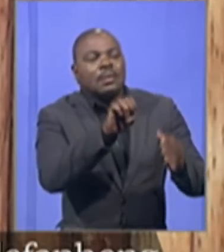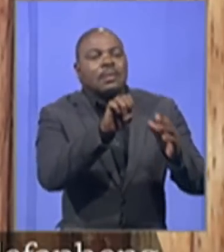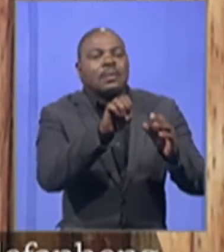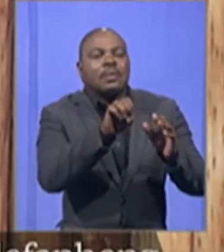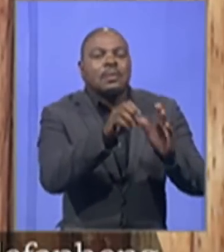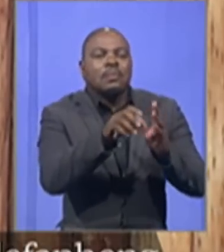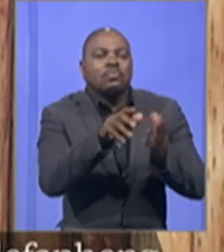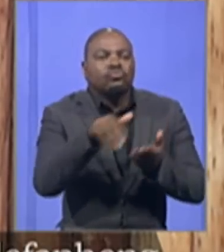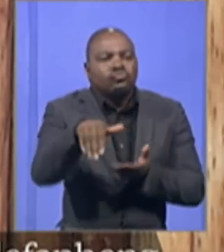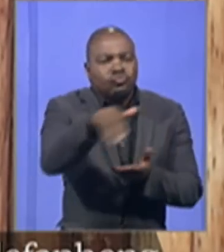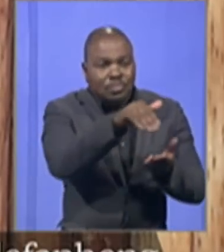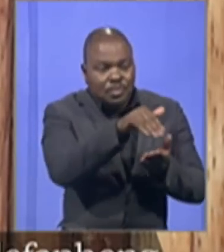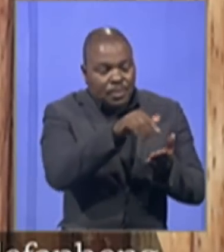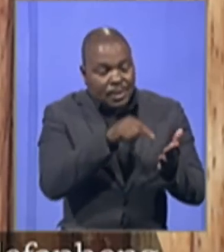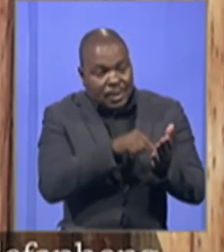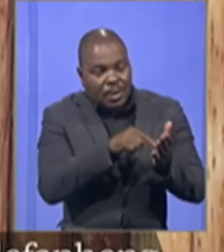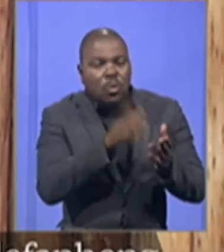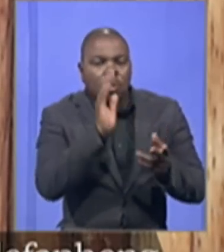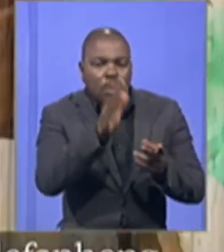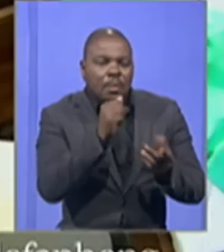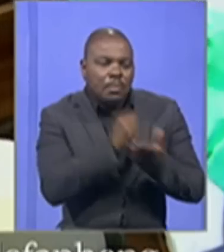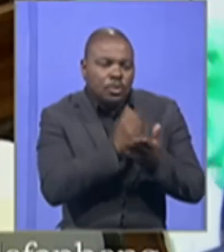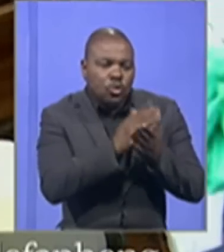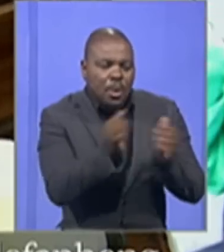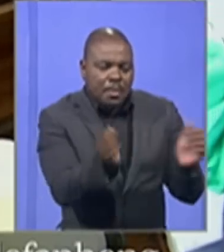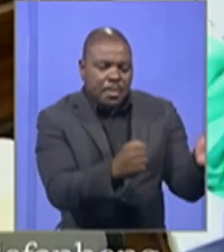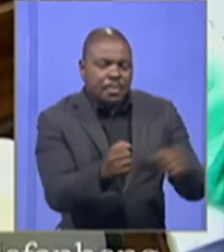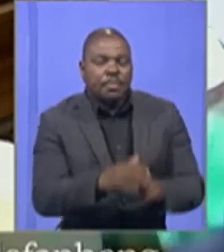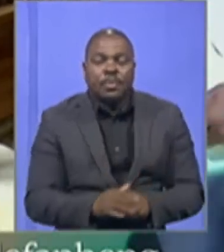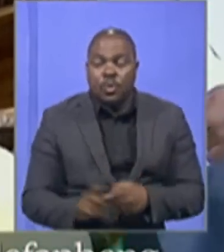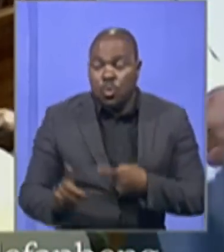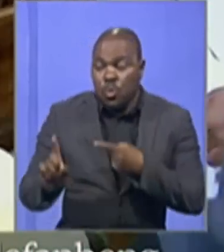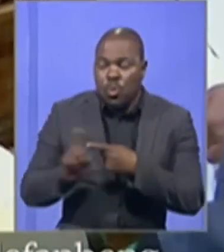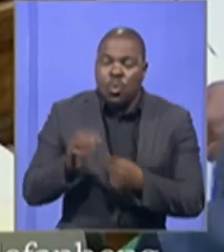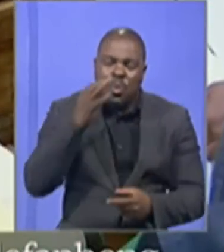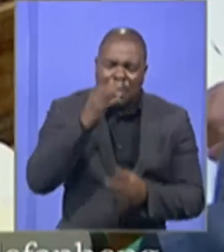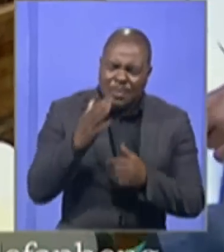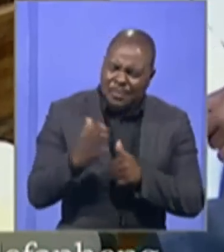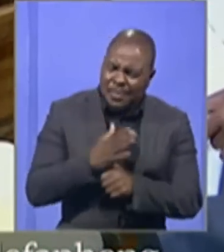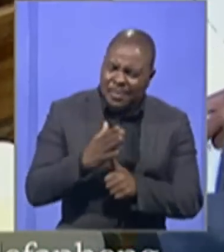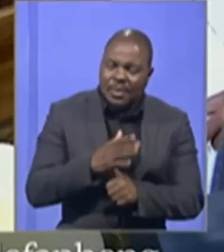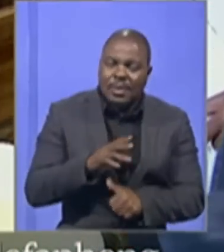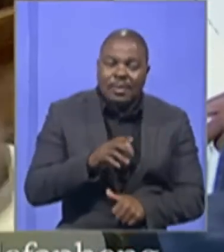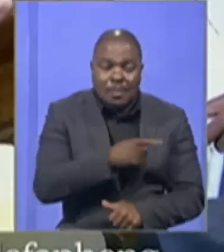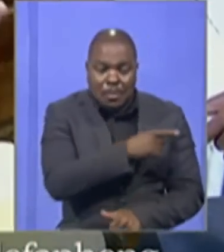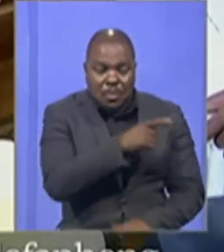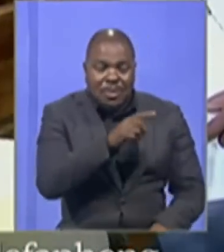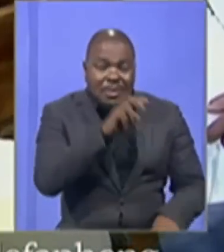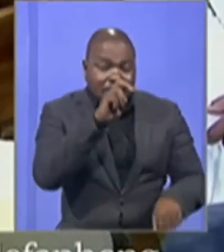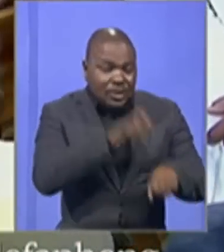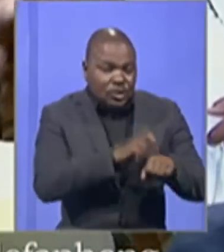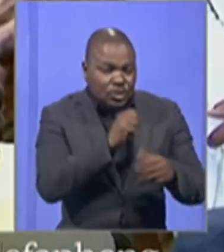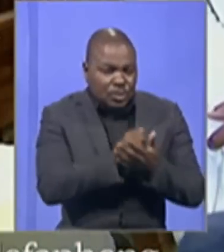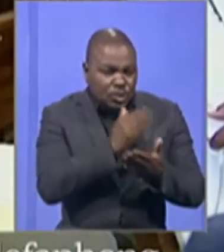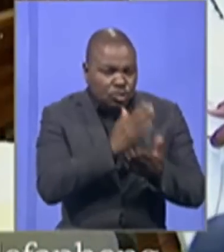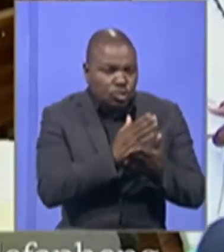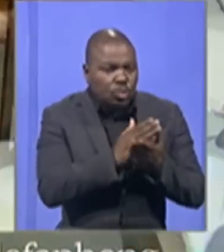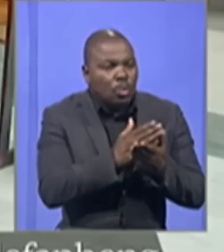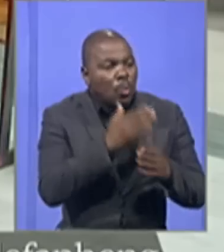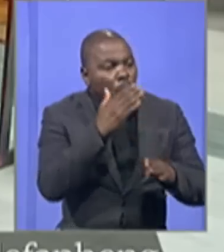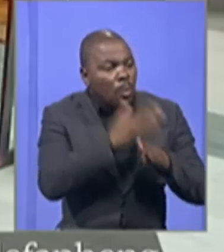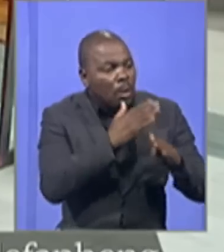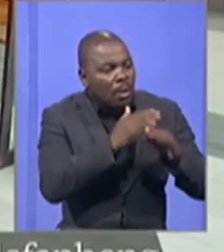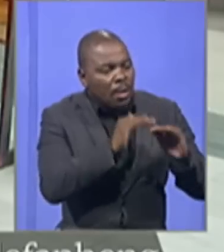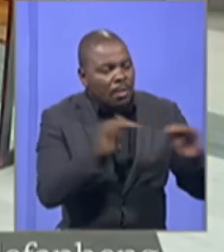tla fokotsa ho fihlela sebakeng se itseng. Mahlatsi o re ntlheng ya pele ba lokela ho beha boemo ba tshebetso sebakeng se